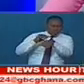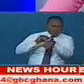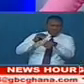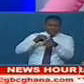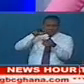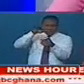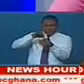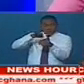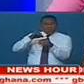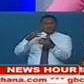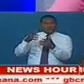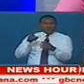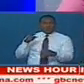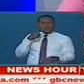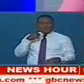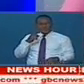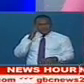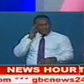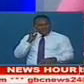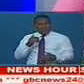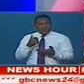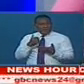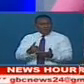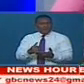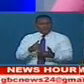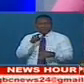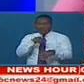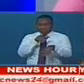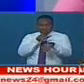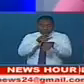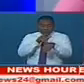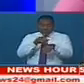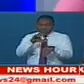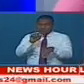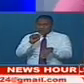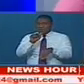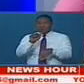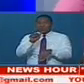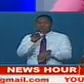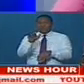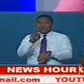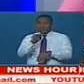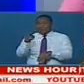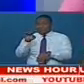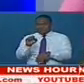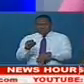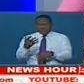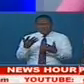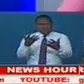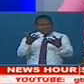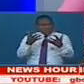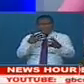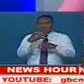farmers for production. This, she says, is to ensure the revival of this variety of pineapples due to its growing demand on